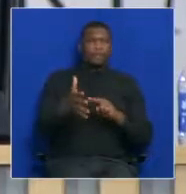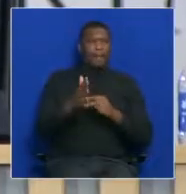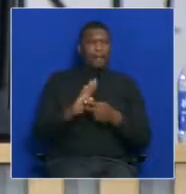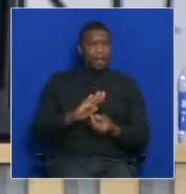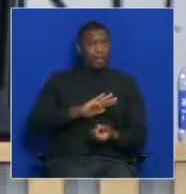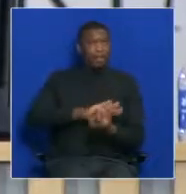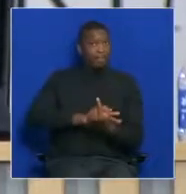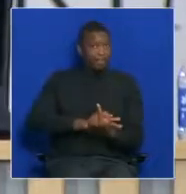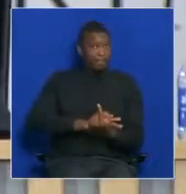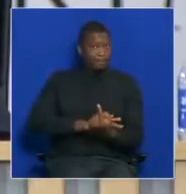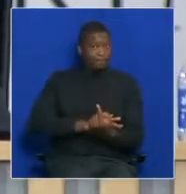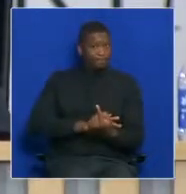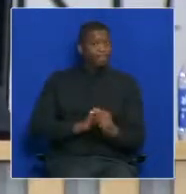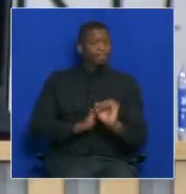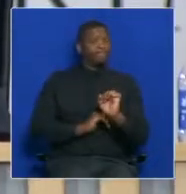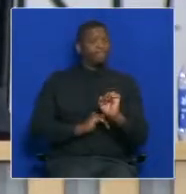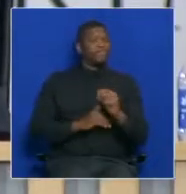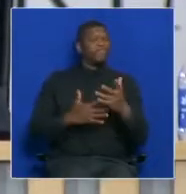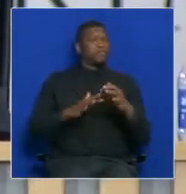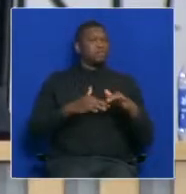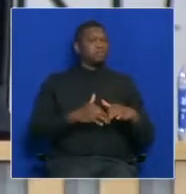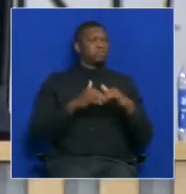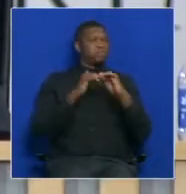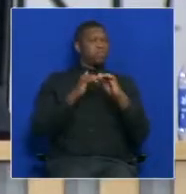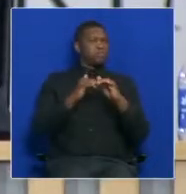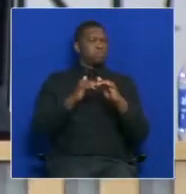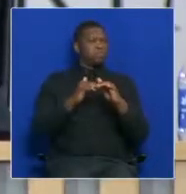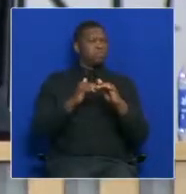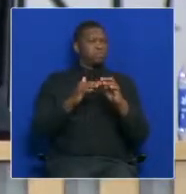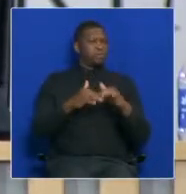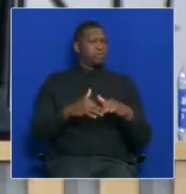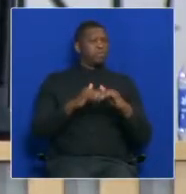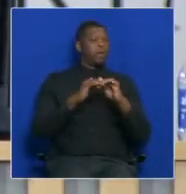that was convened that came with changes